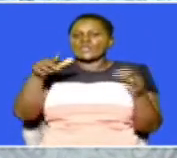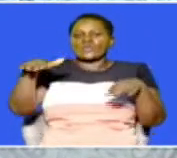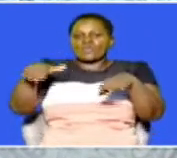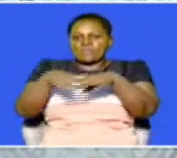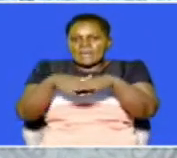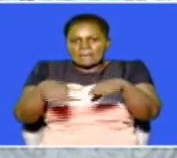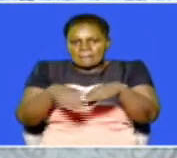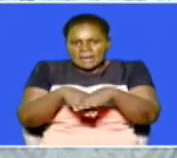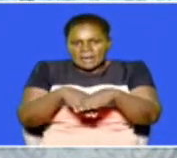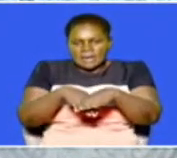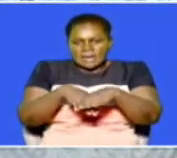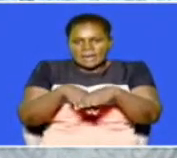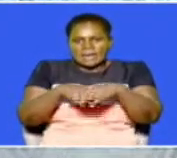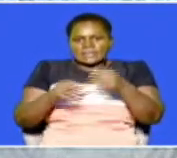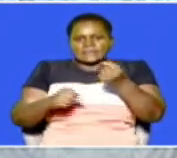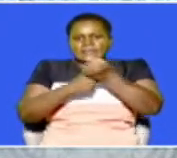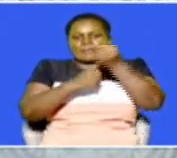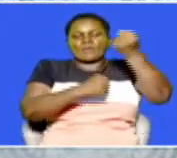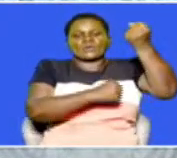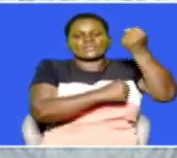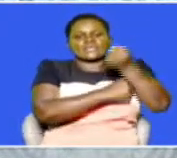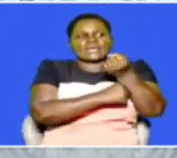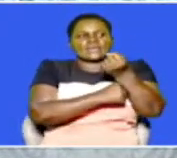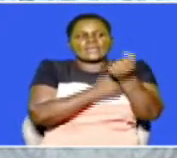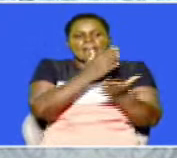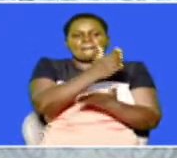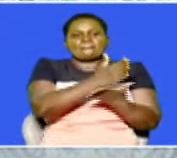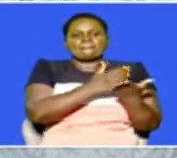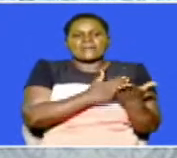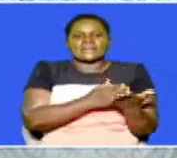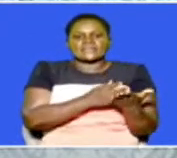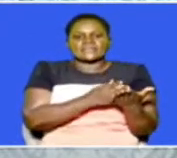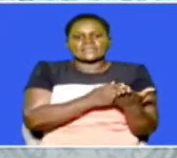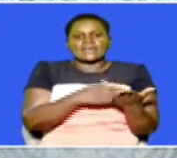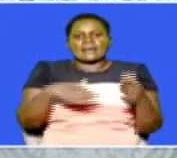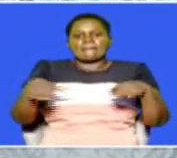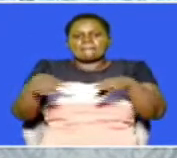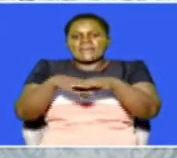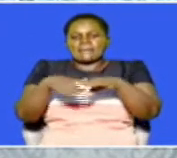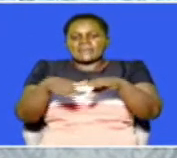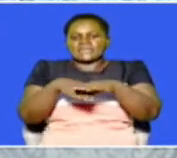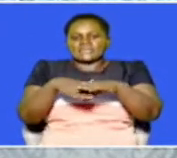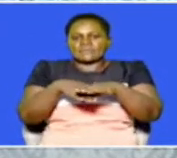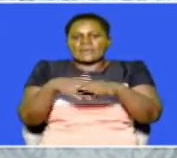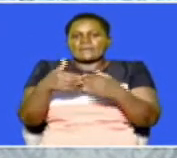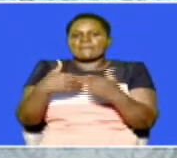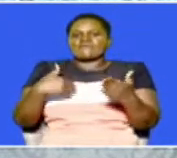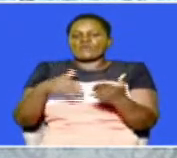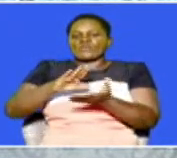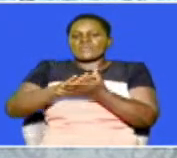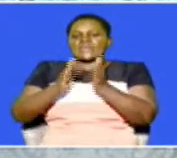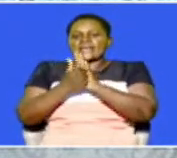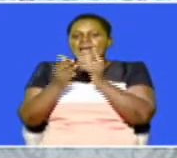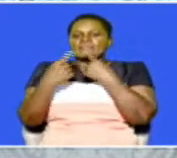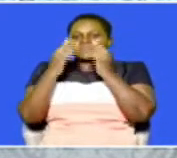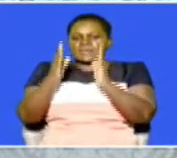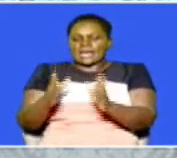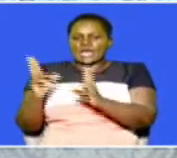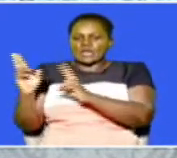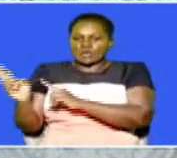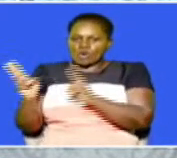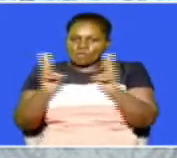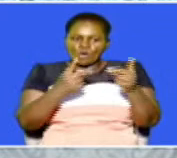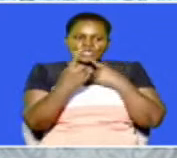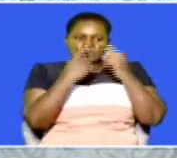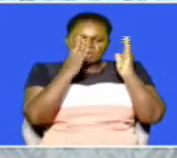member of parliament sponsored by a section of the membership then, before you became the Speaker. Naturally,